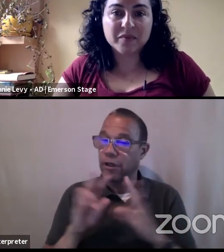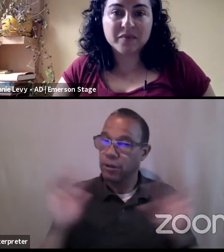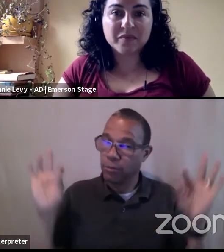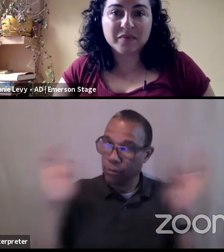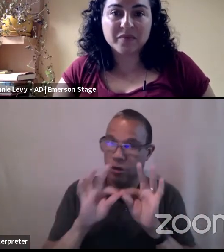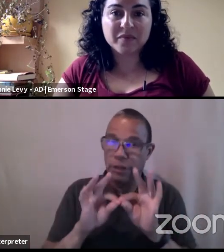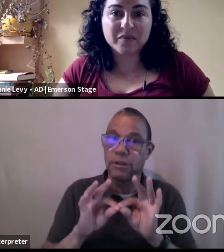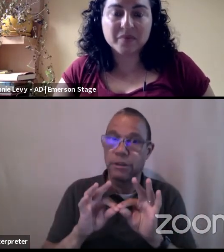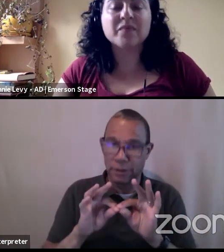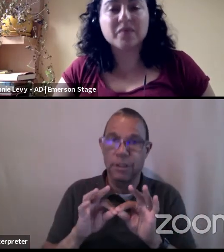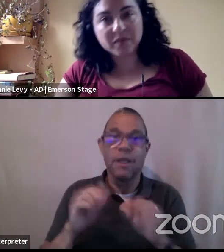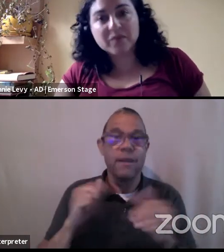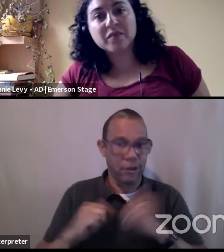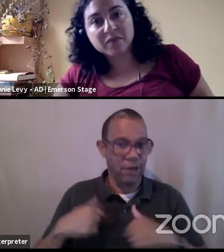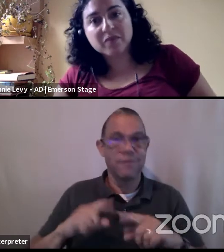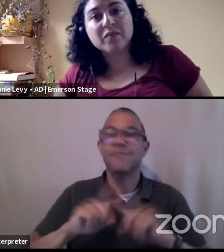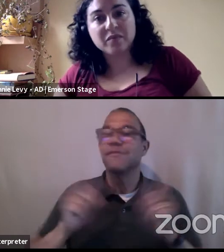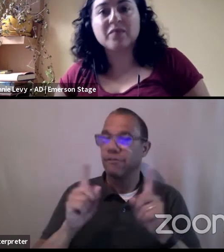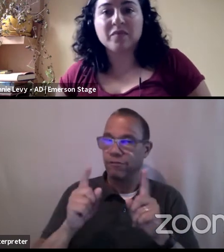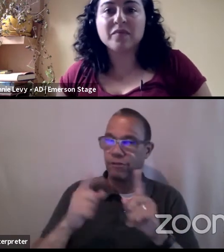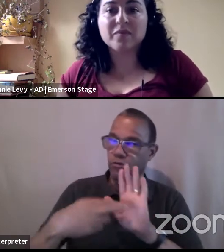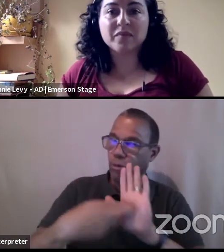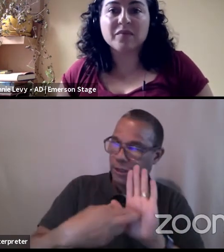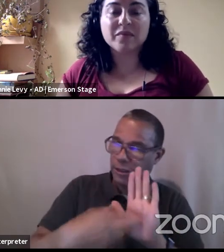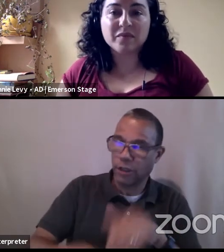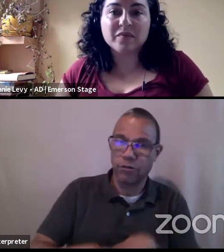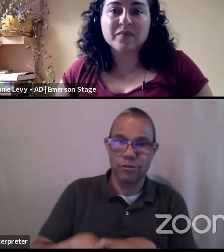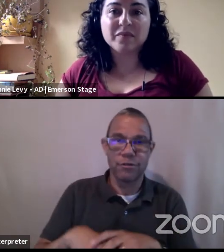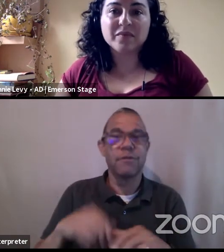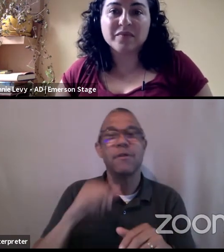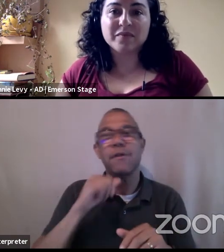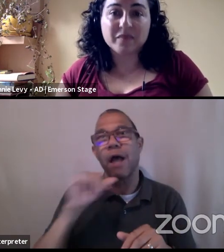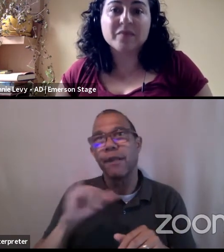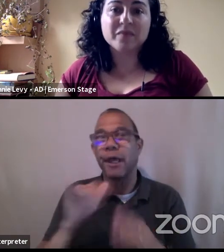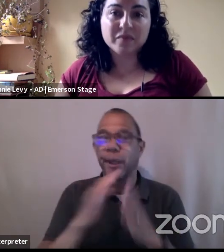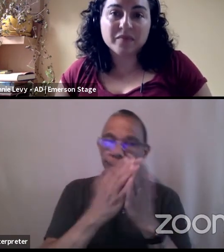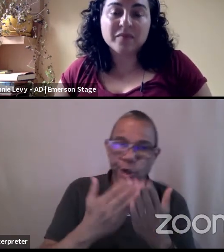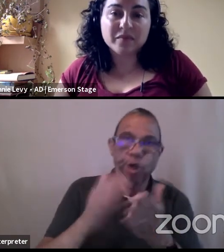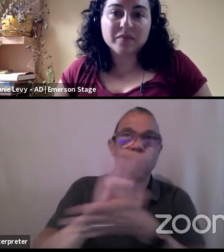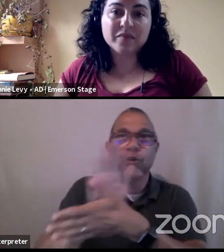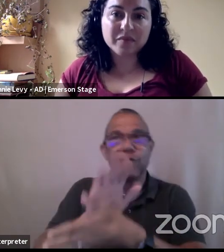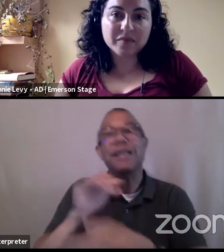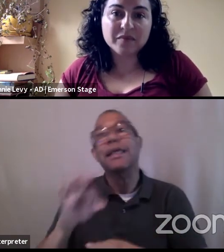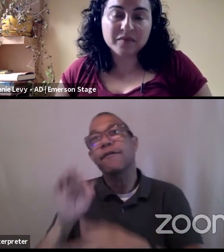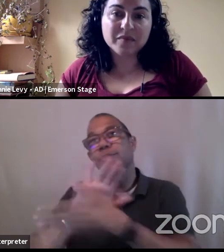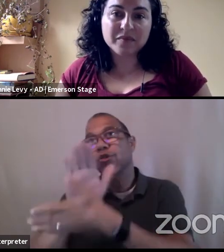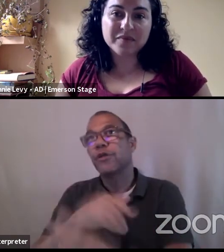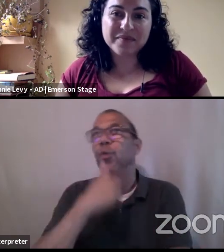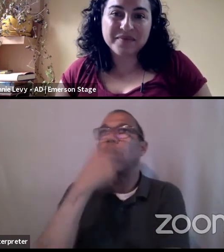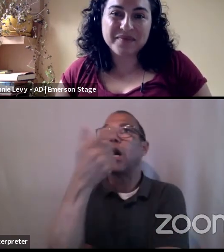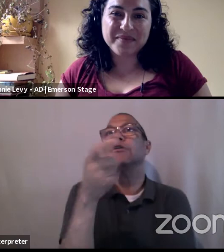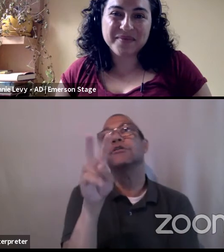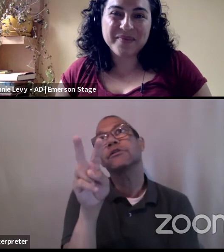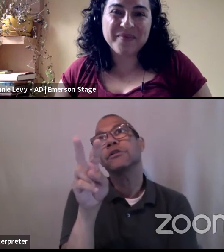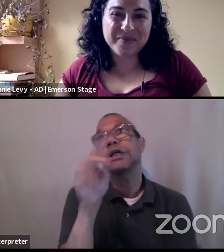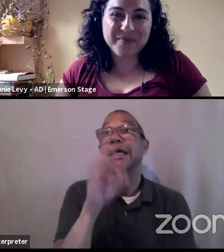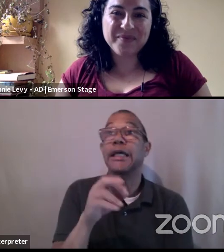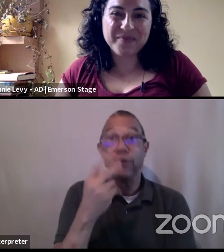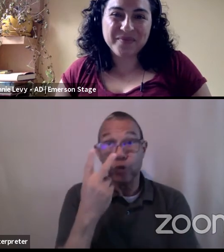has different representations, unlike a book or a movie. A movie is just, you watch it on one screen. If it's two screens, it's already a video art,